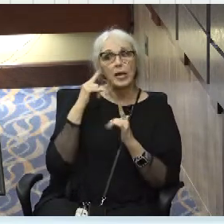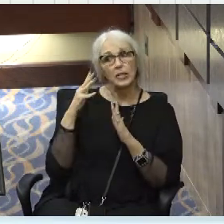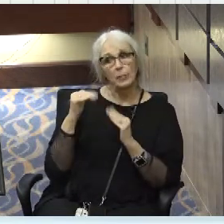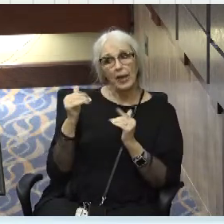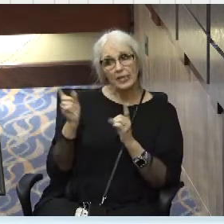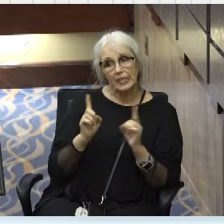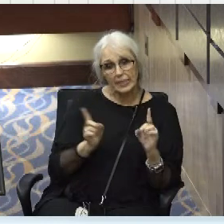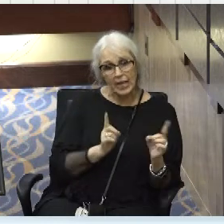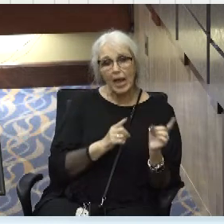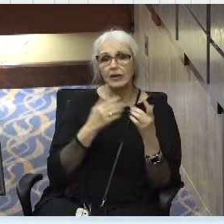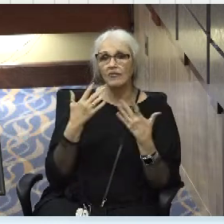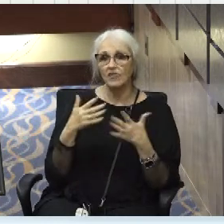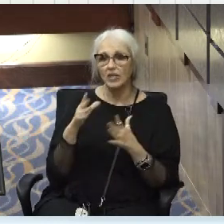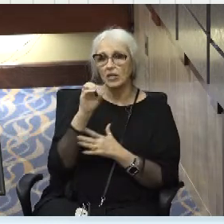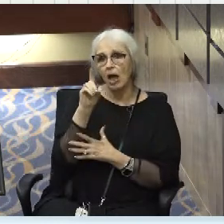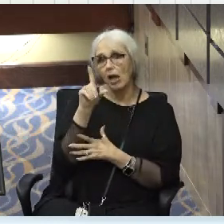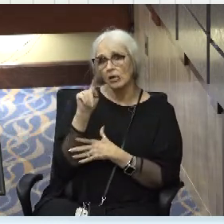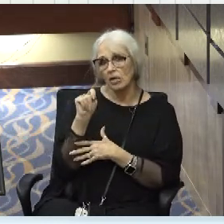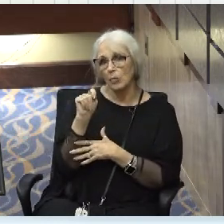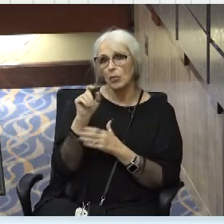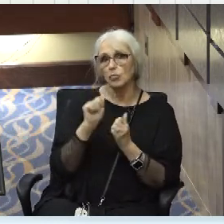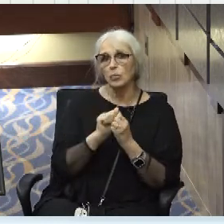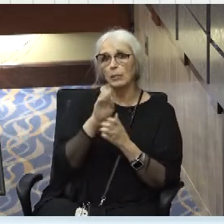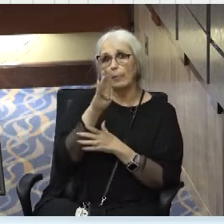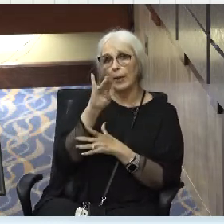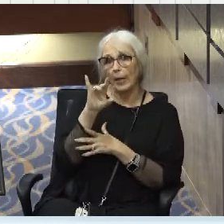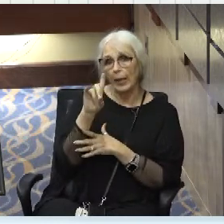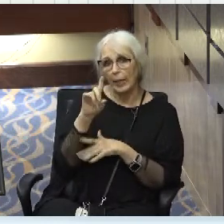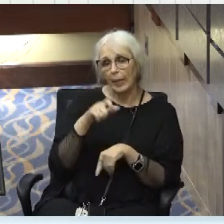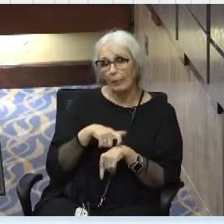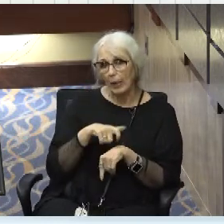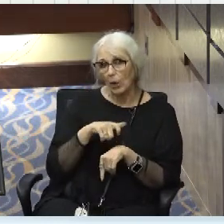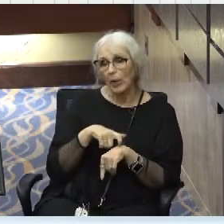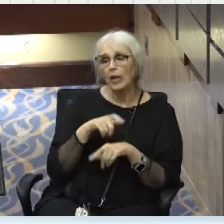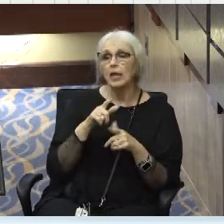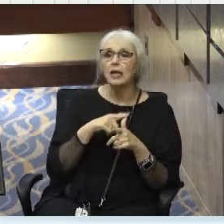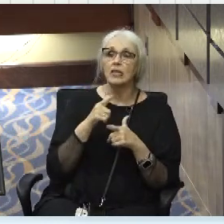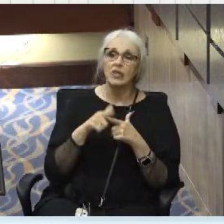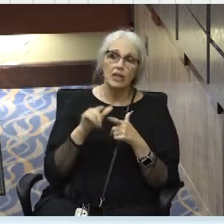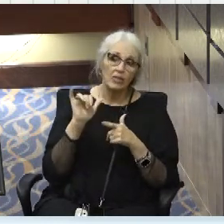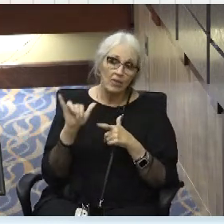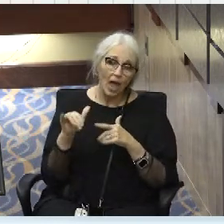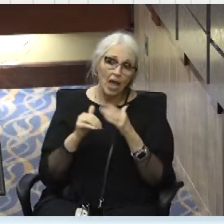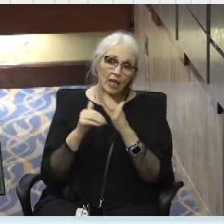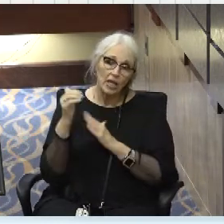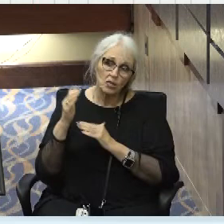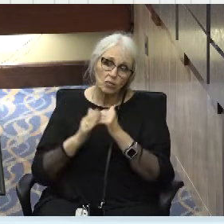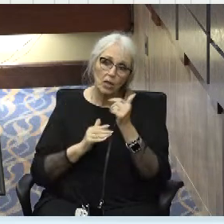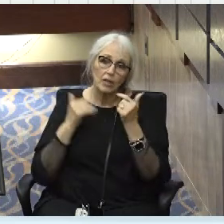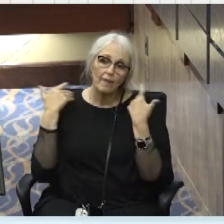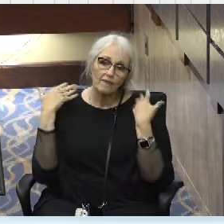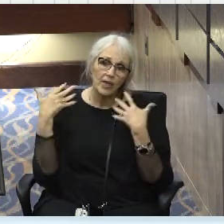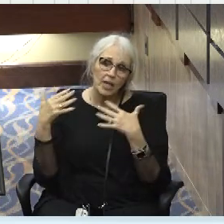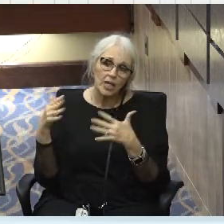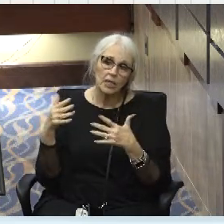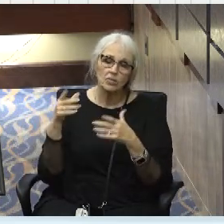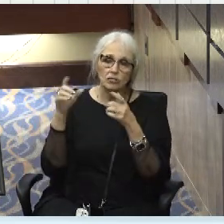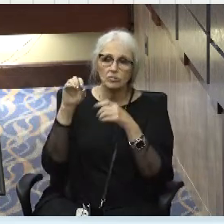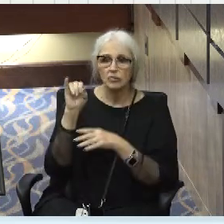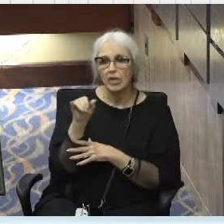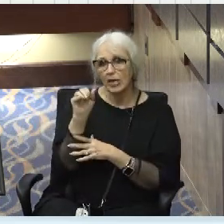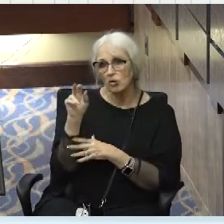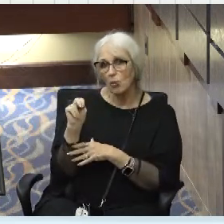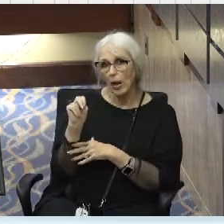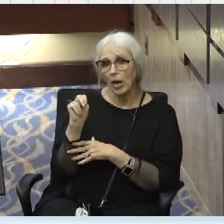design to be finished in October with a bidding period, and then that construction to wrap up in January, looks like